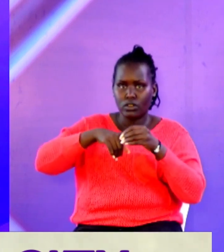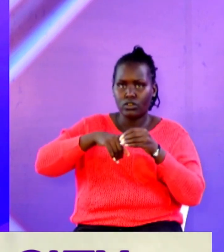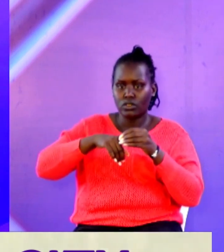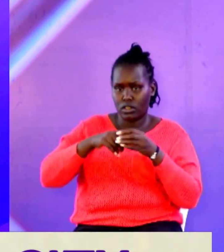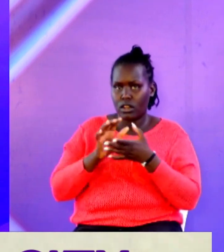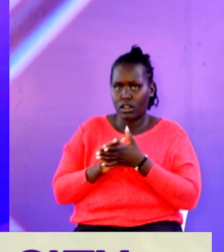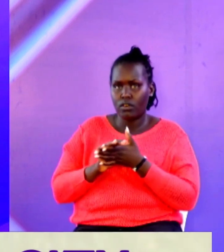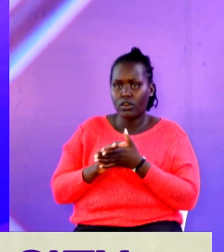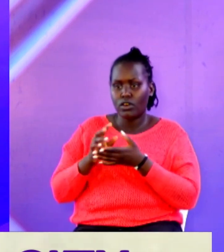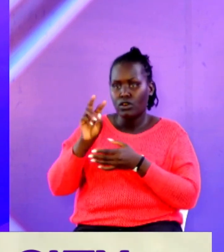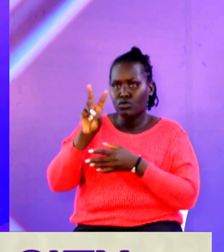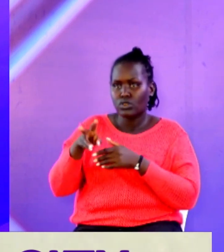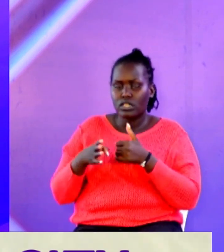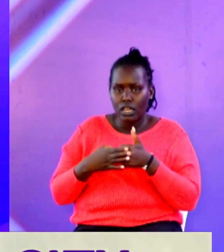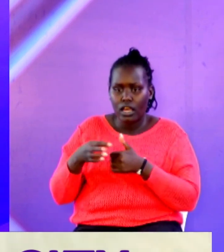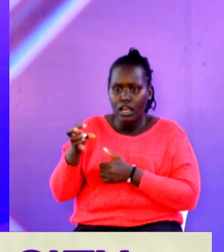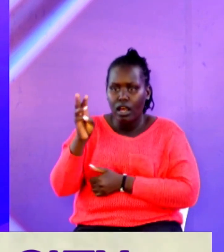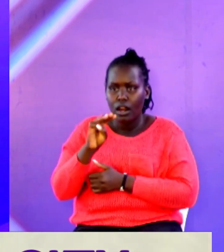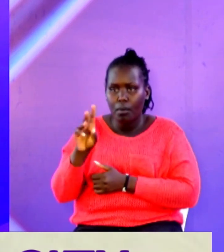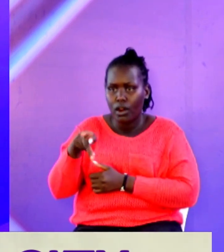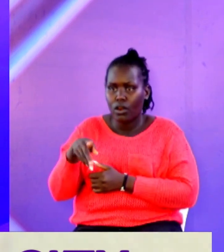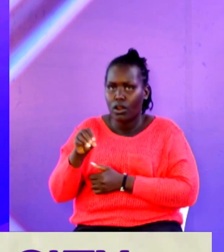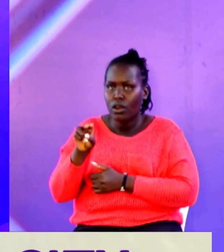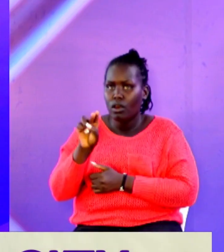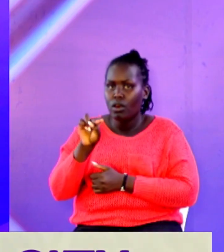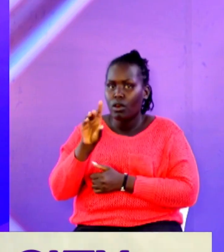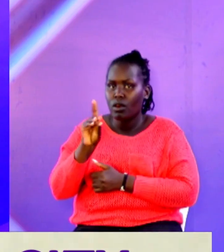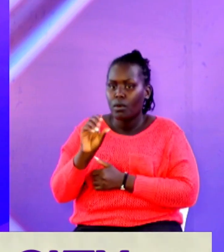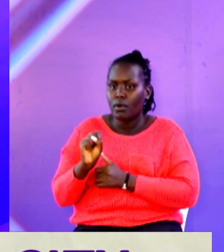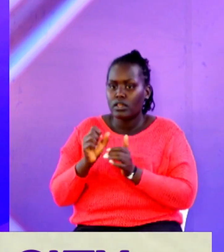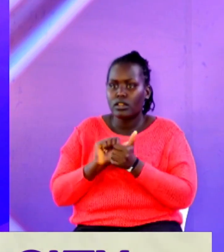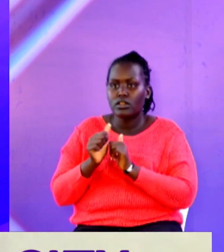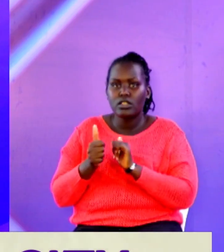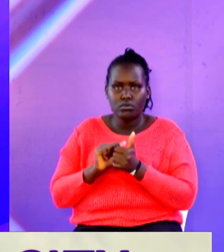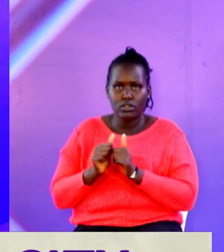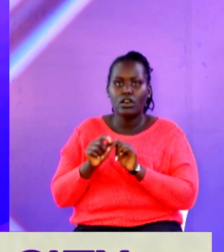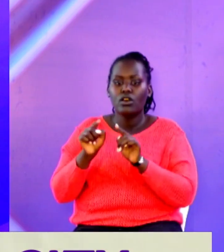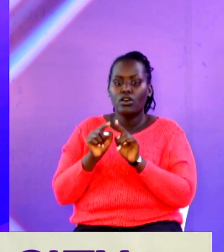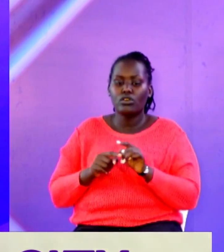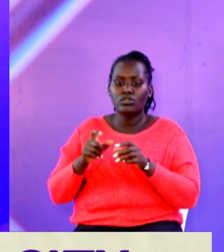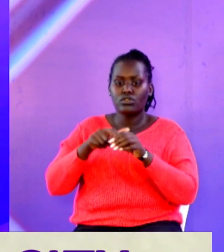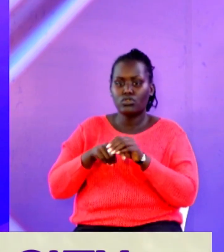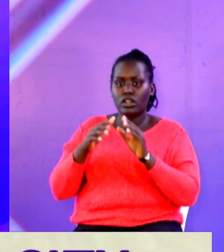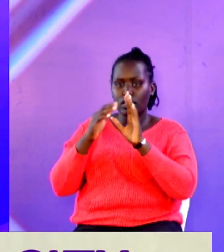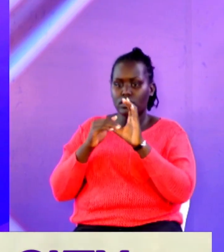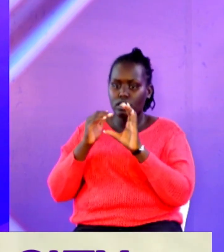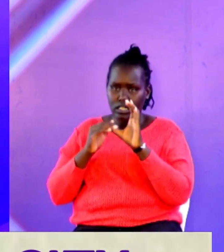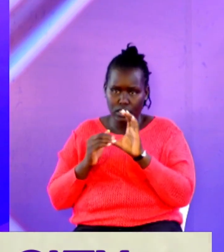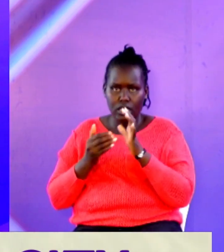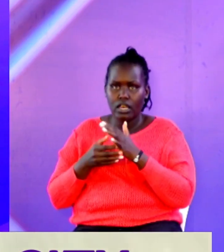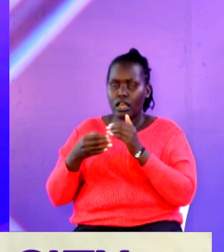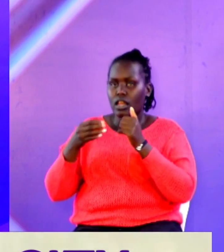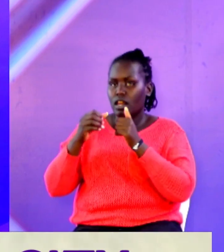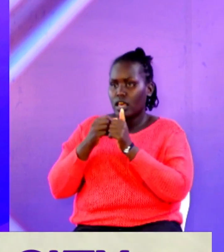for 29 million pounds for him. Then Dario Esugo from Sporting Lisbon is also joining Chelsea in a